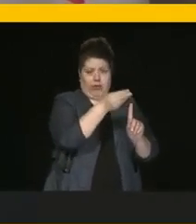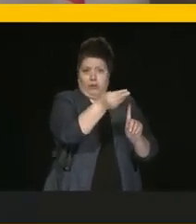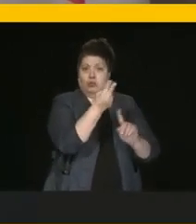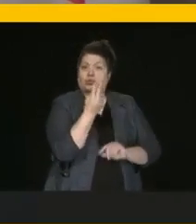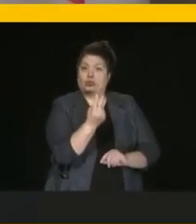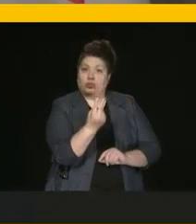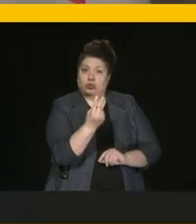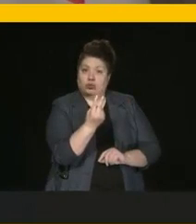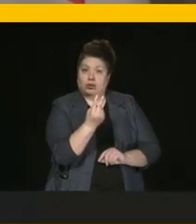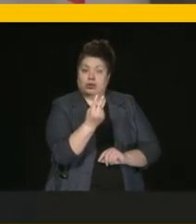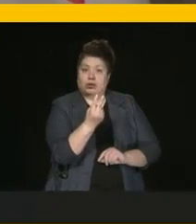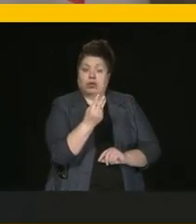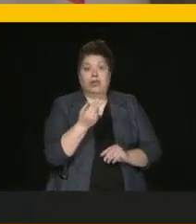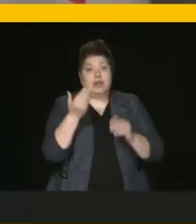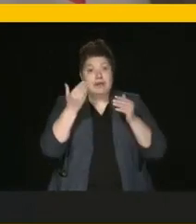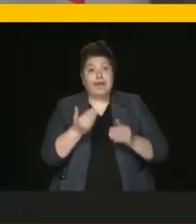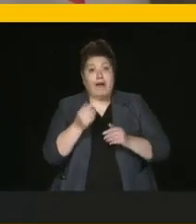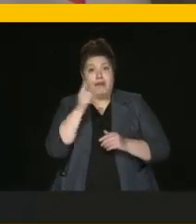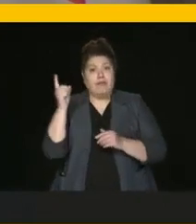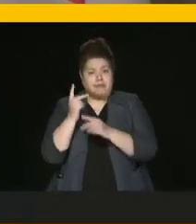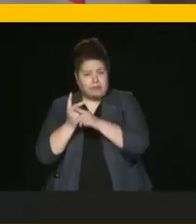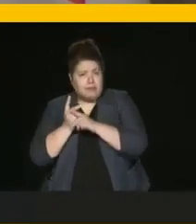health actions,